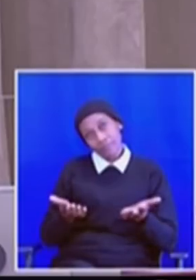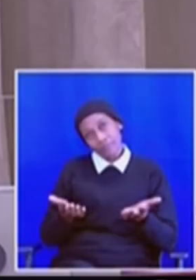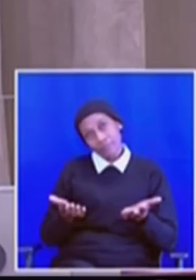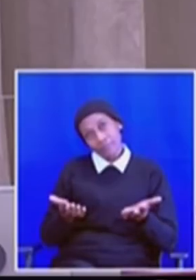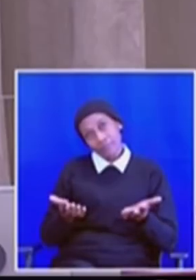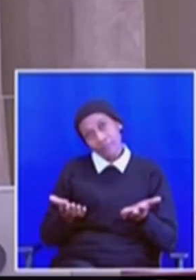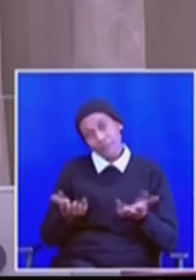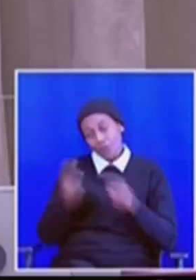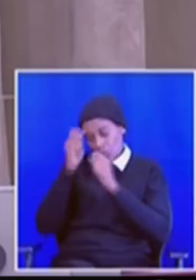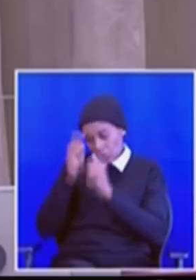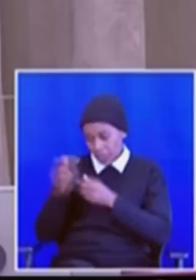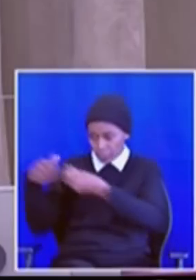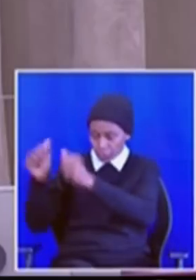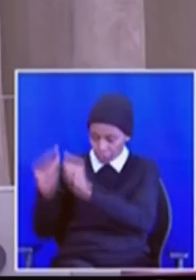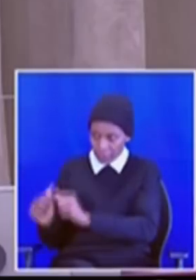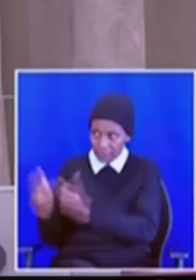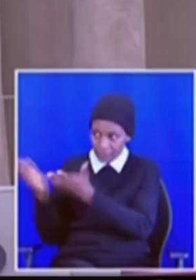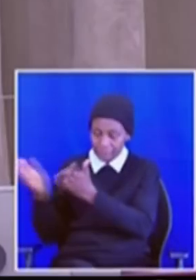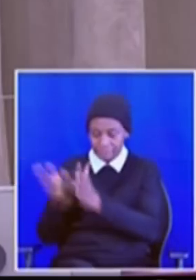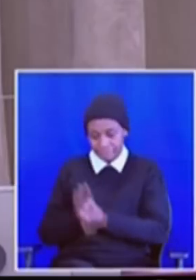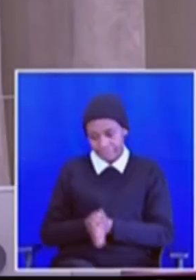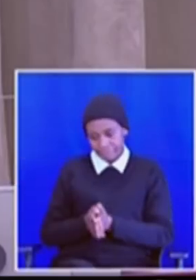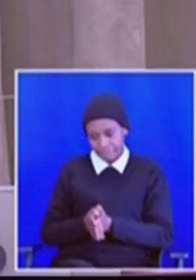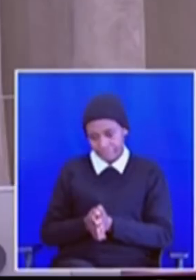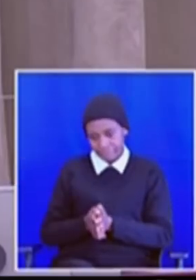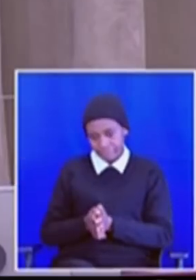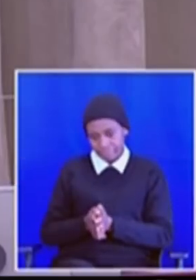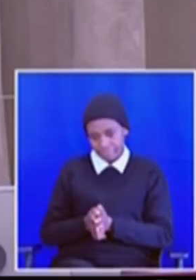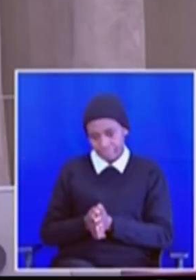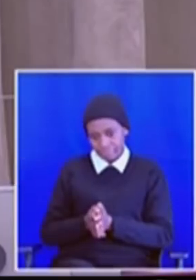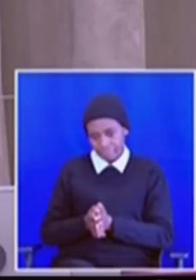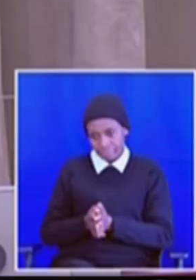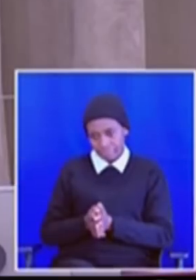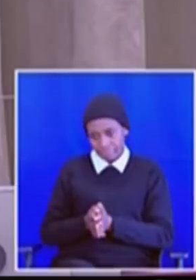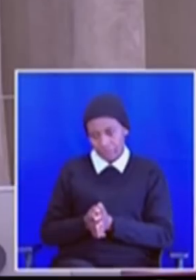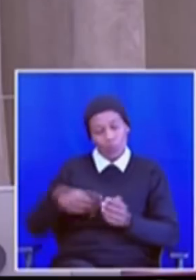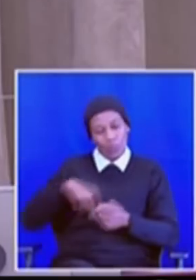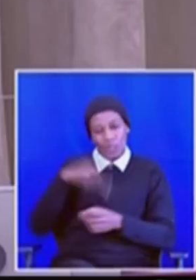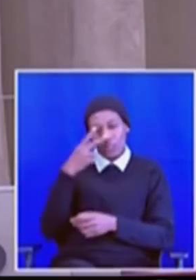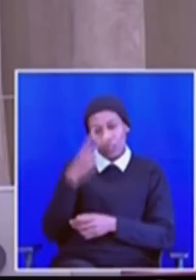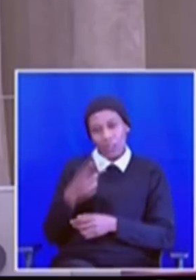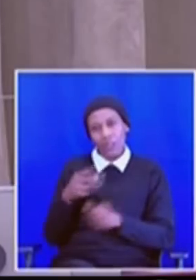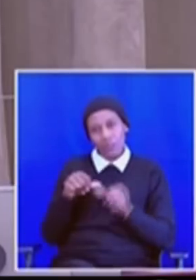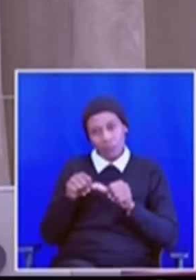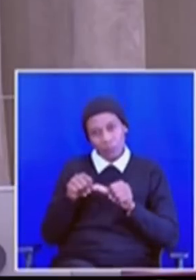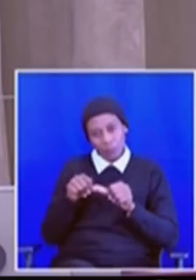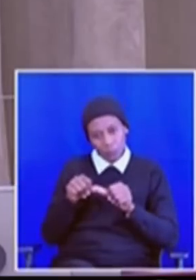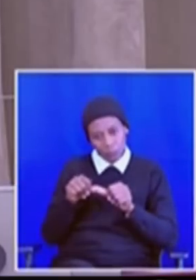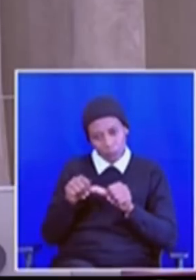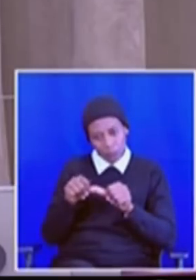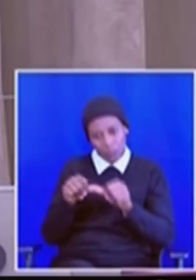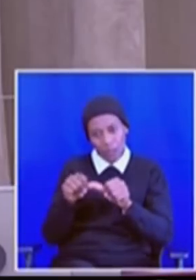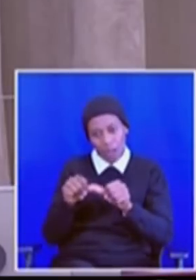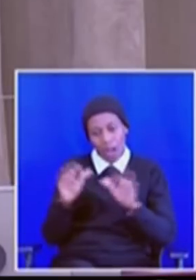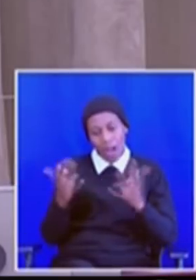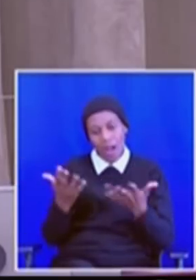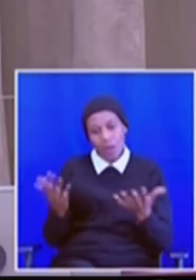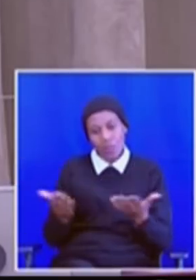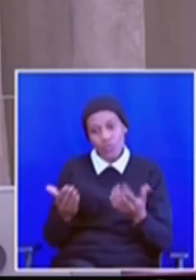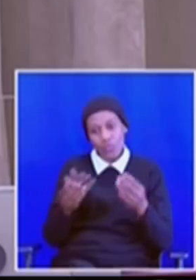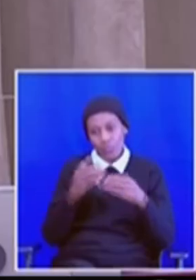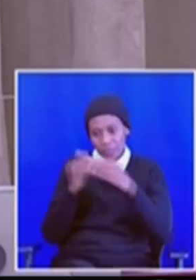Honorable Chairperson, in our view, the sustainable provision of essential services such as